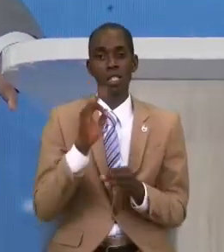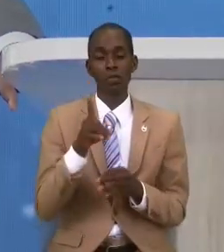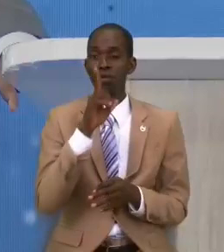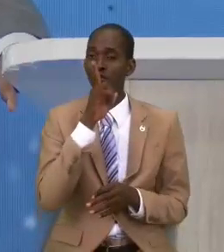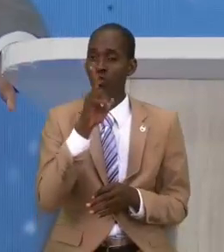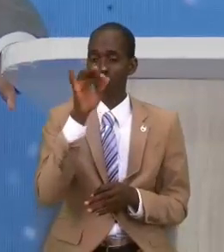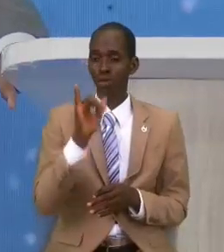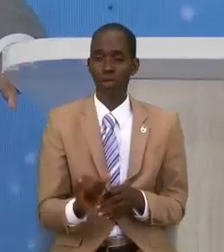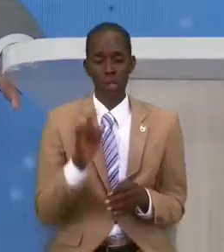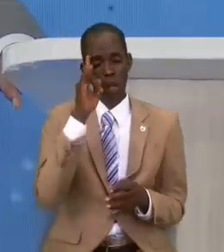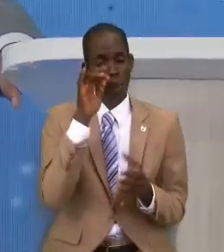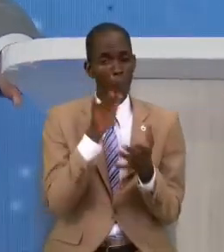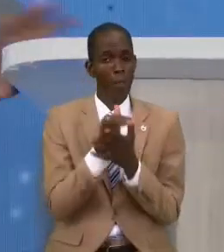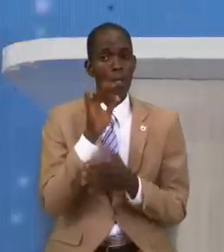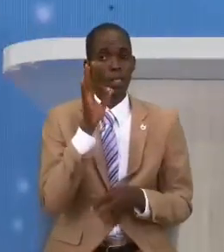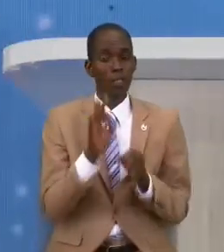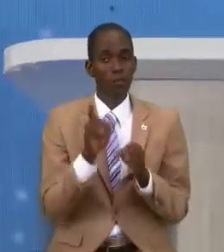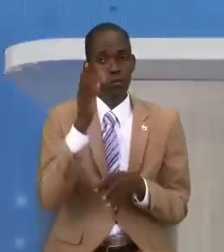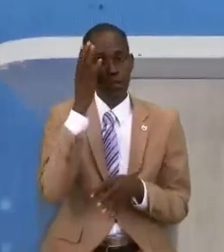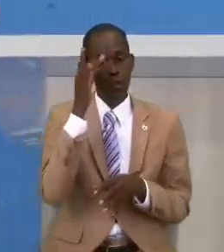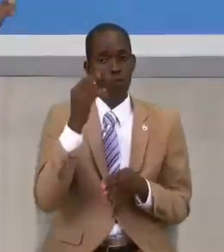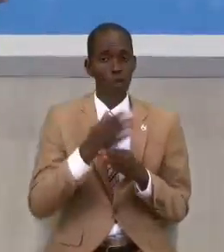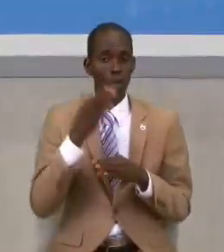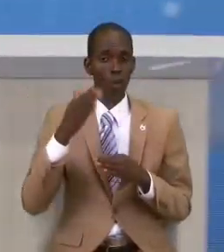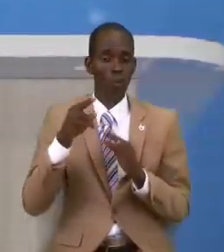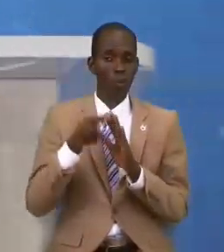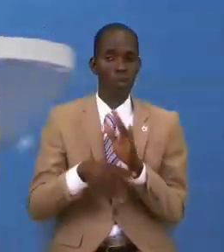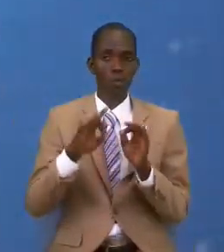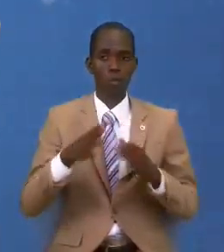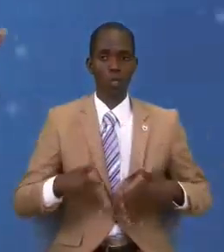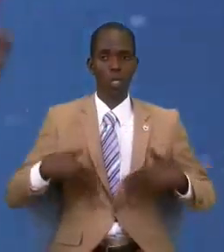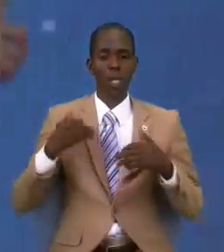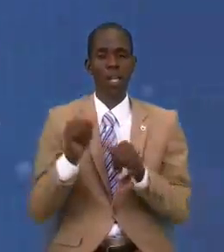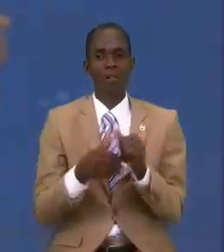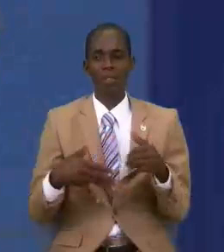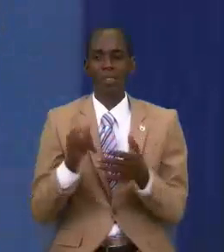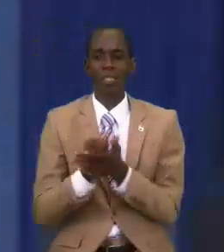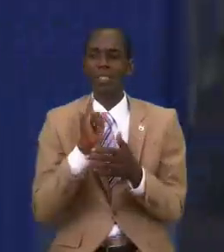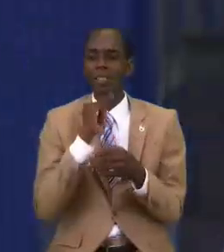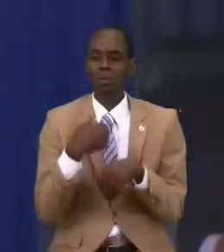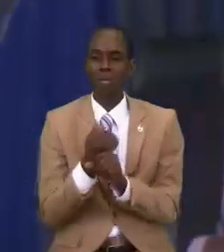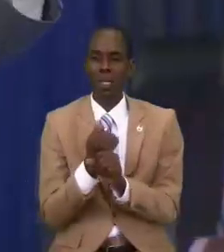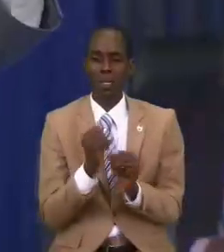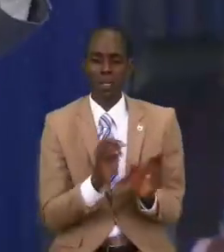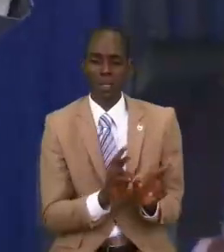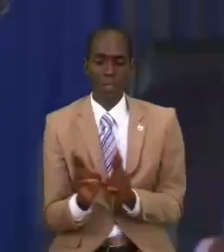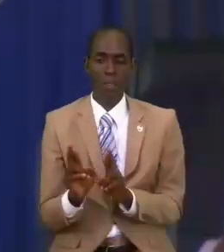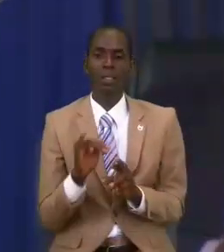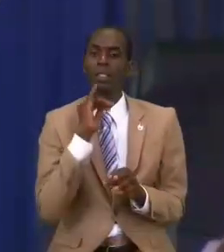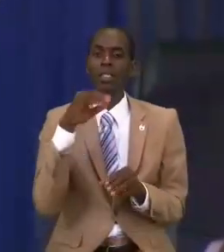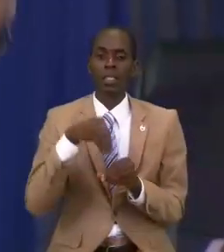makes available is in the cornerstone. One, we have salvation and righteousness in the